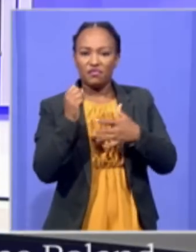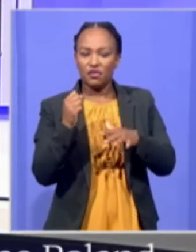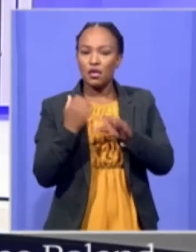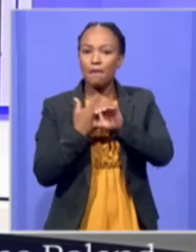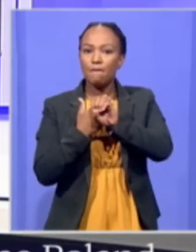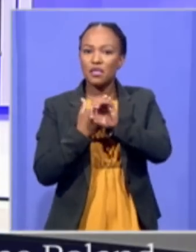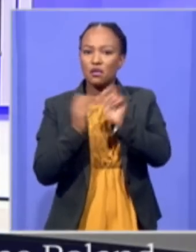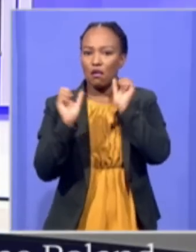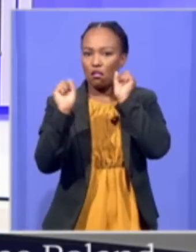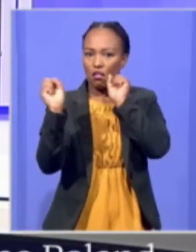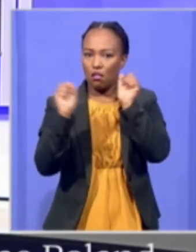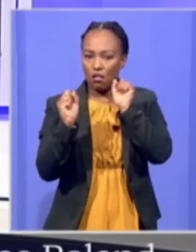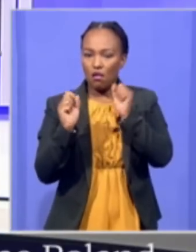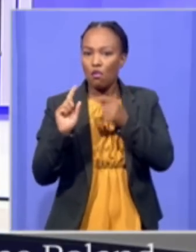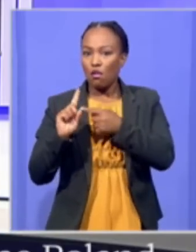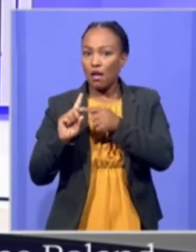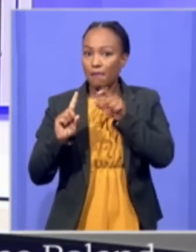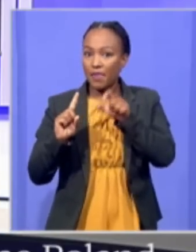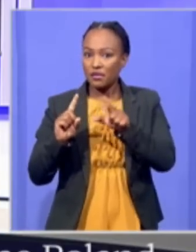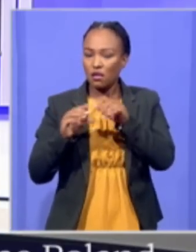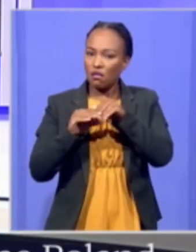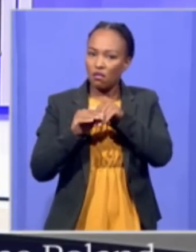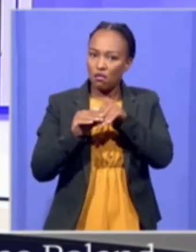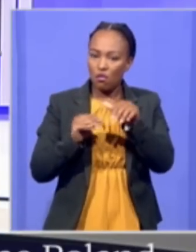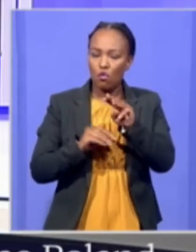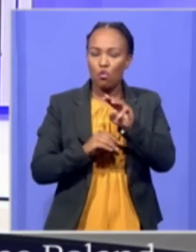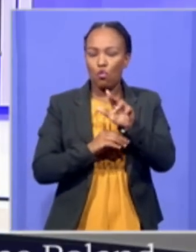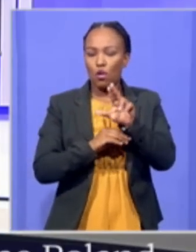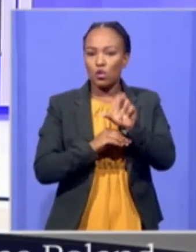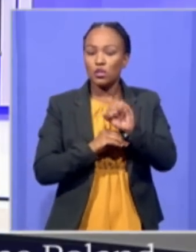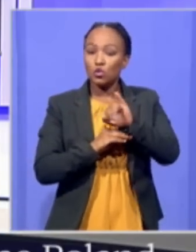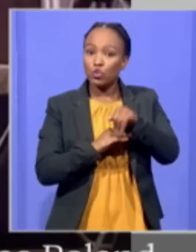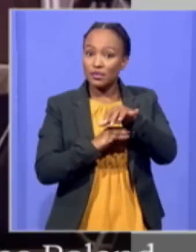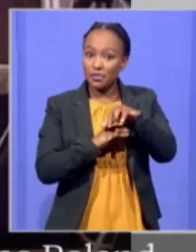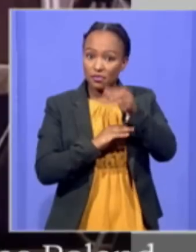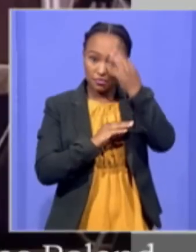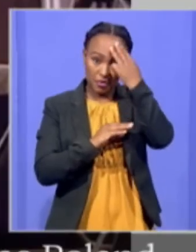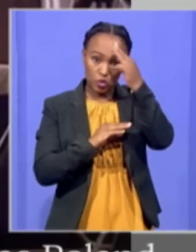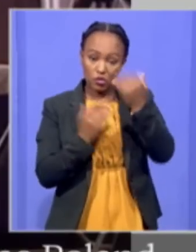go romelwa gae ga Walus ka Pretoria, Johannesburg lehono.